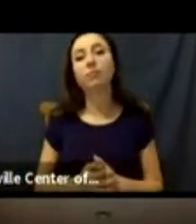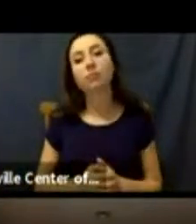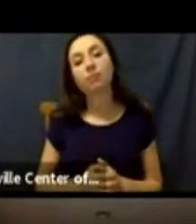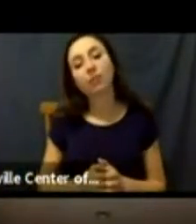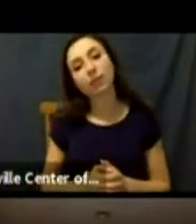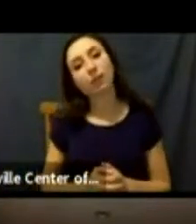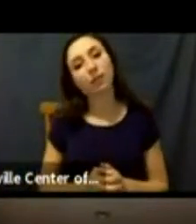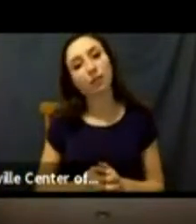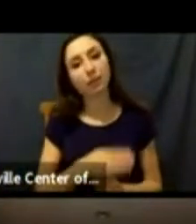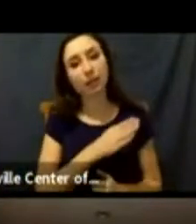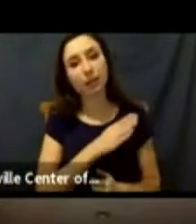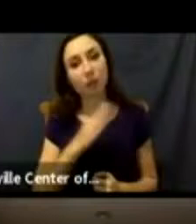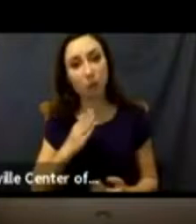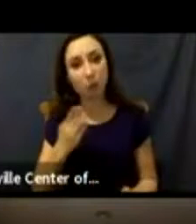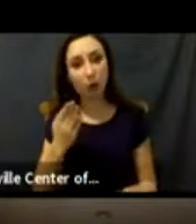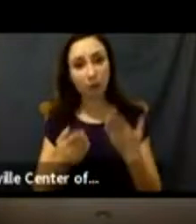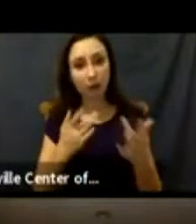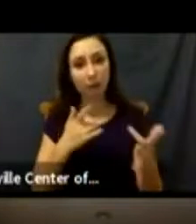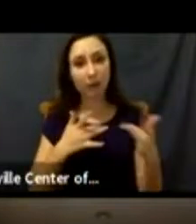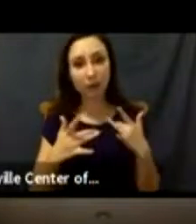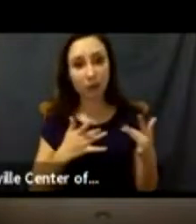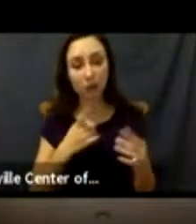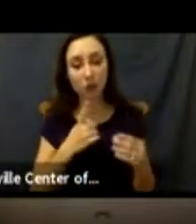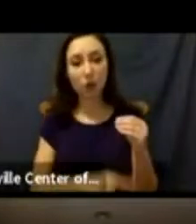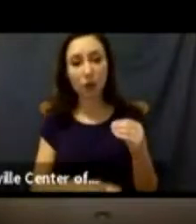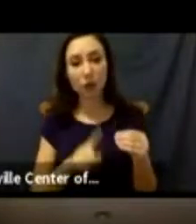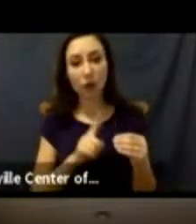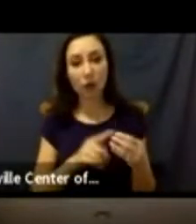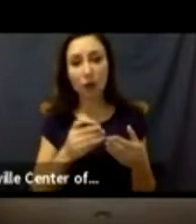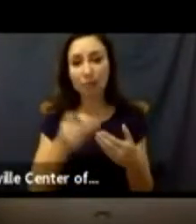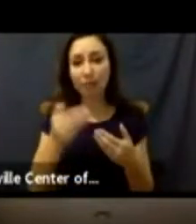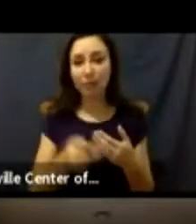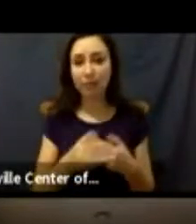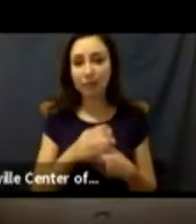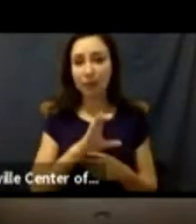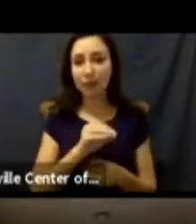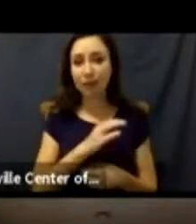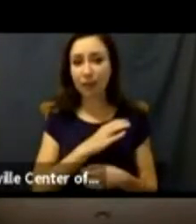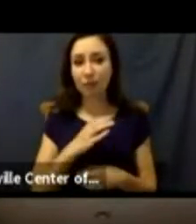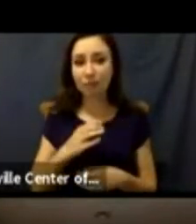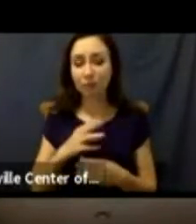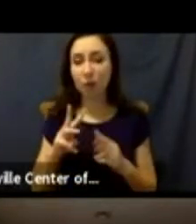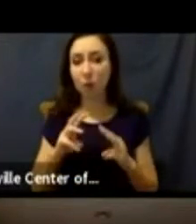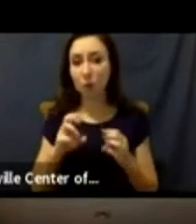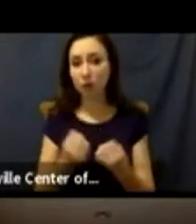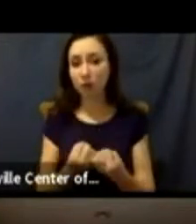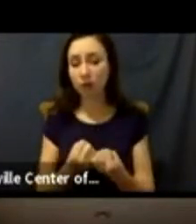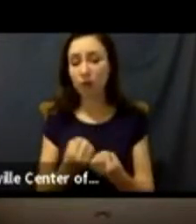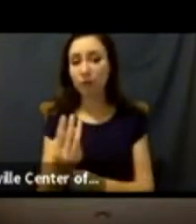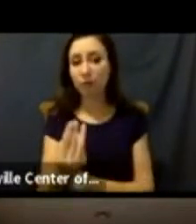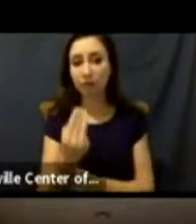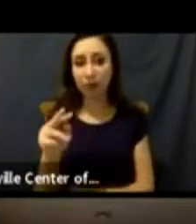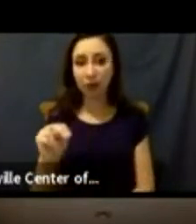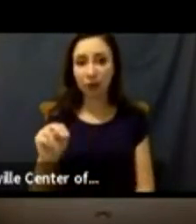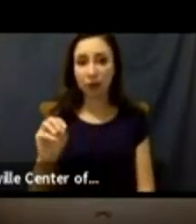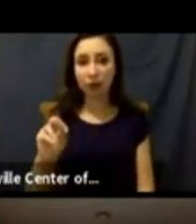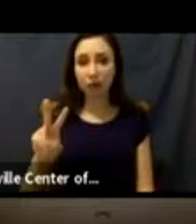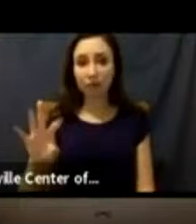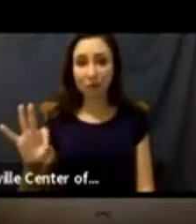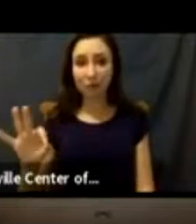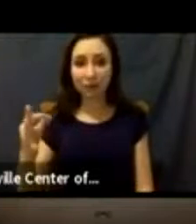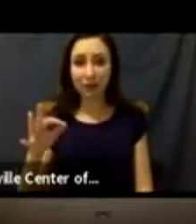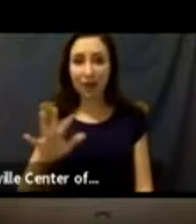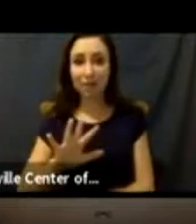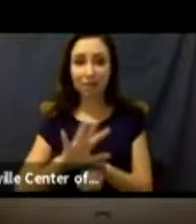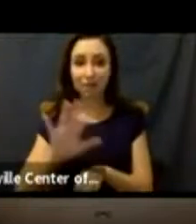that the board might be concerned about. The next county commission work session is on Monday, November 9th at 5 p.m.